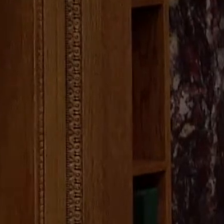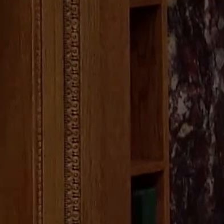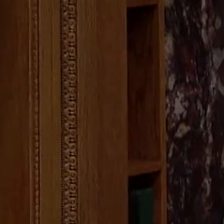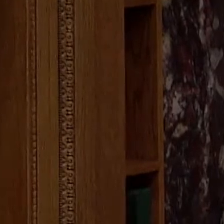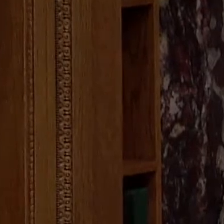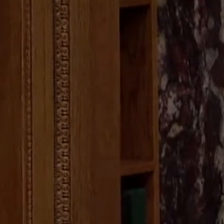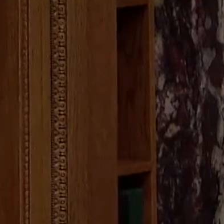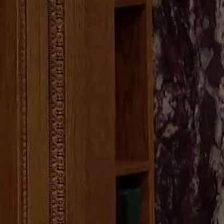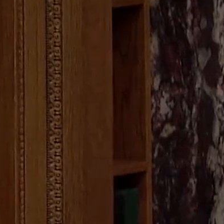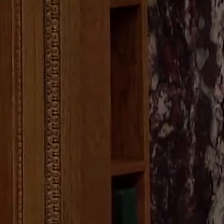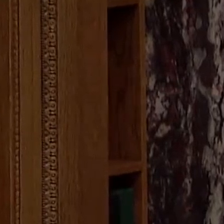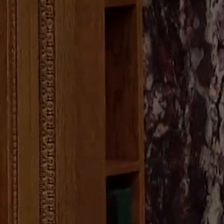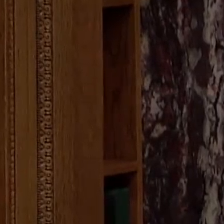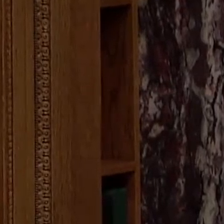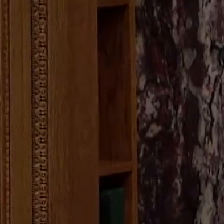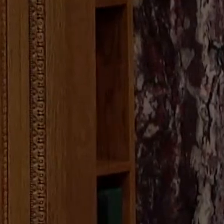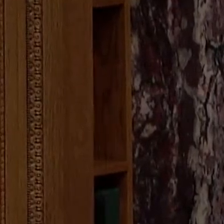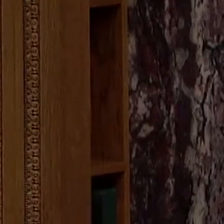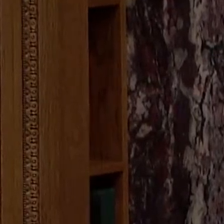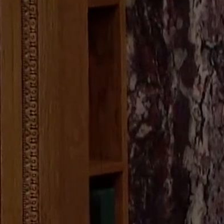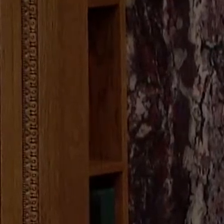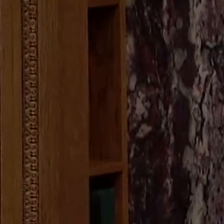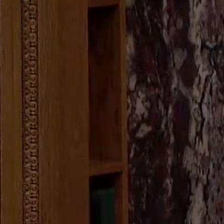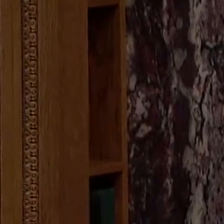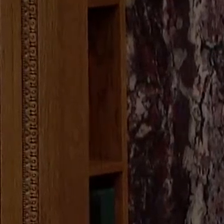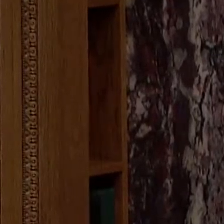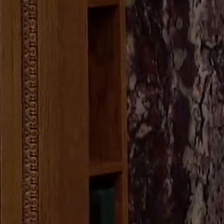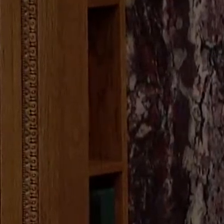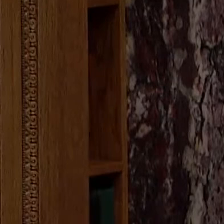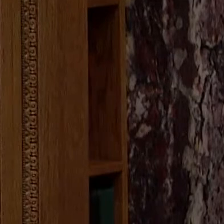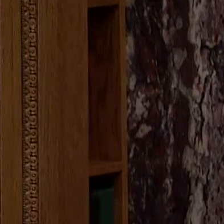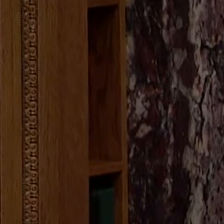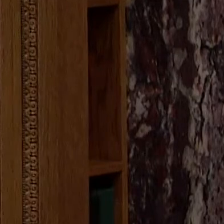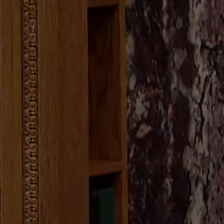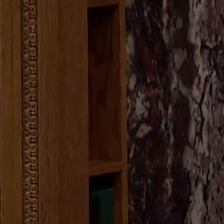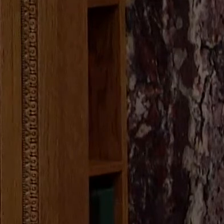minor issue with simply one part of what the attorney